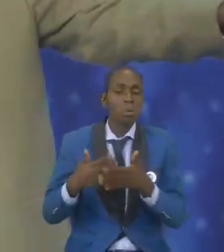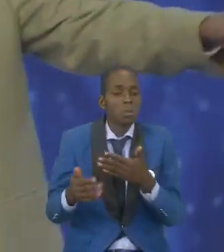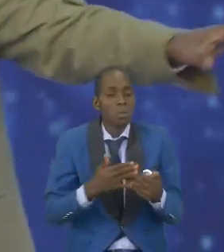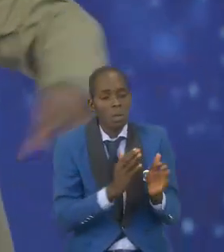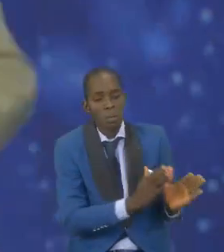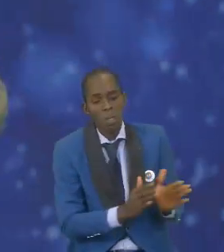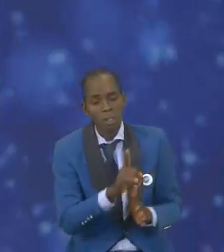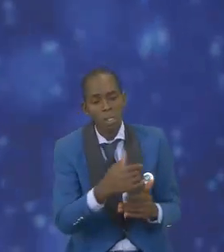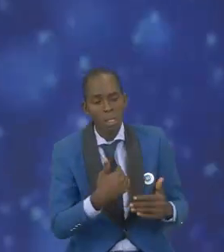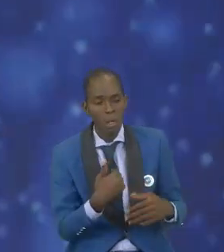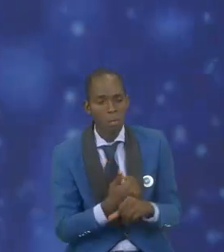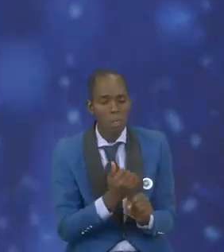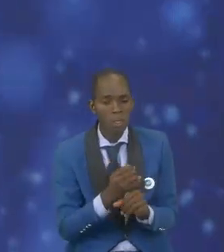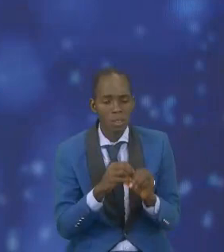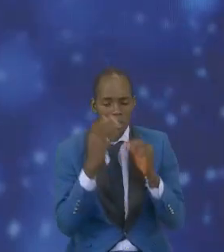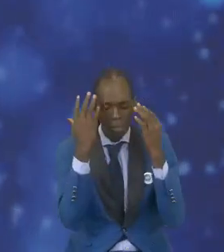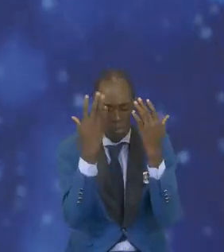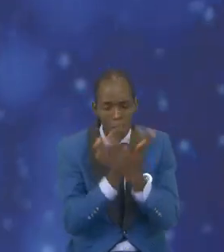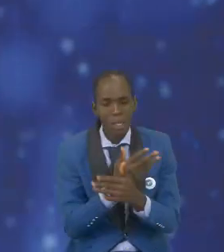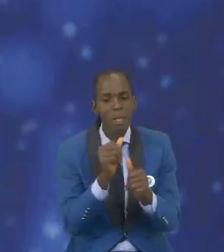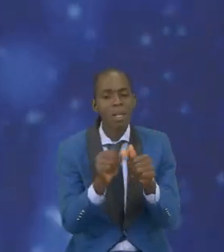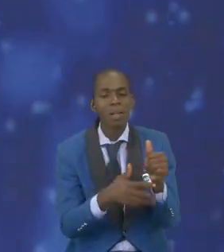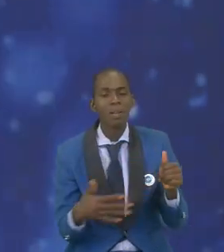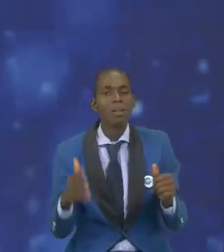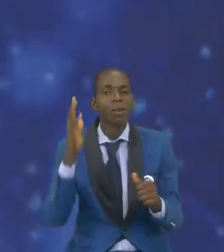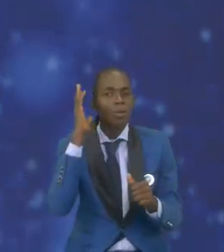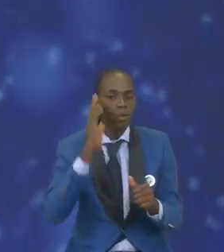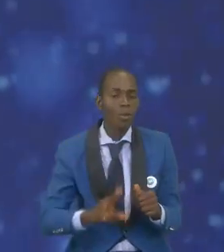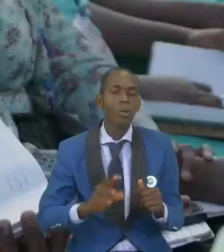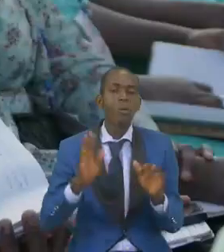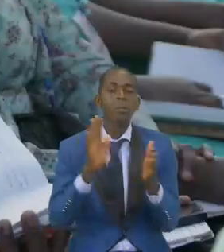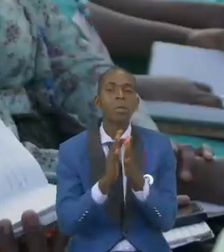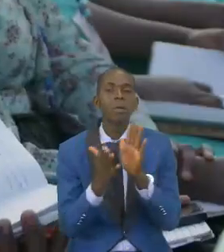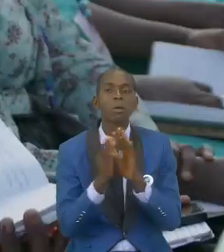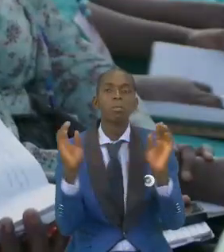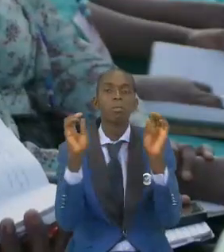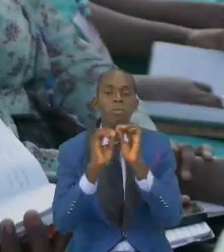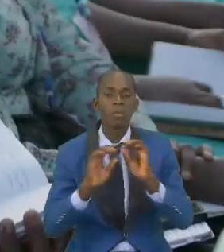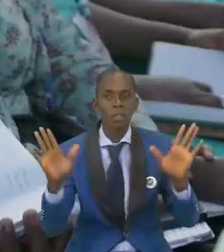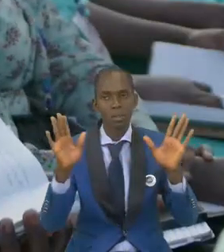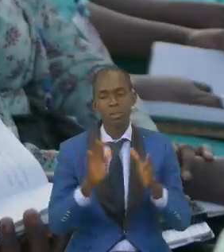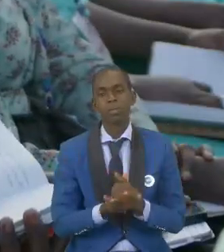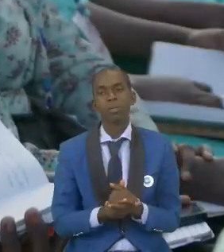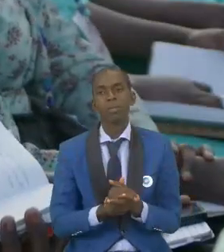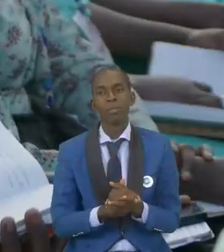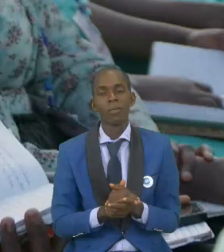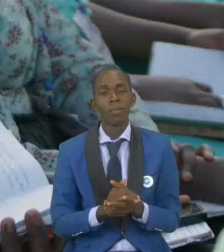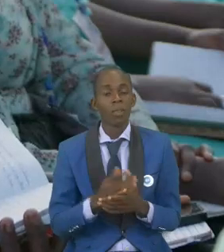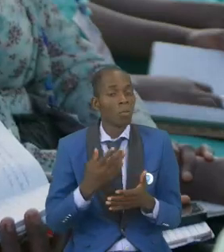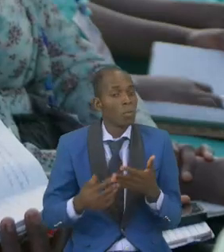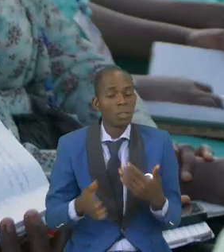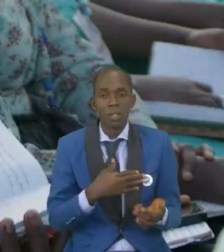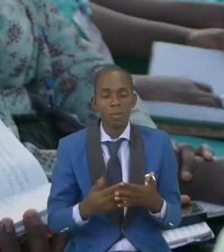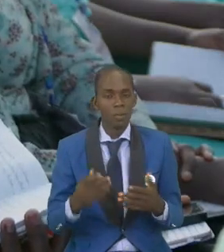dark dungeon, everything will come to naught. Whatever they sign against